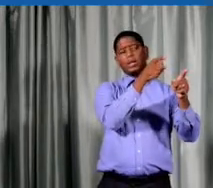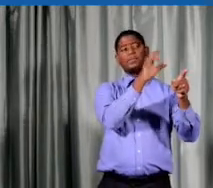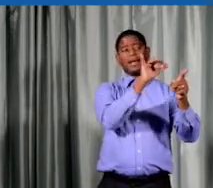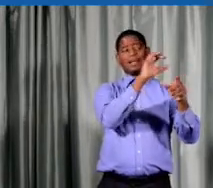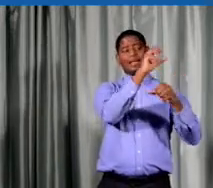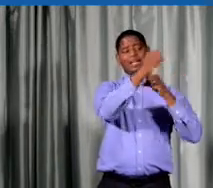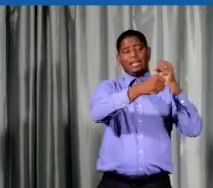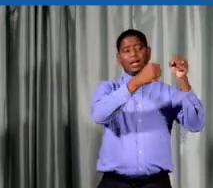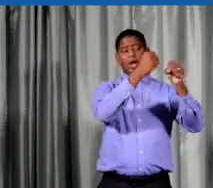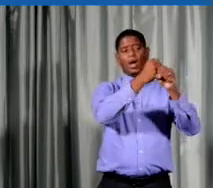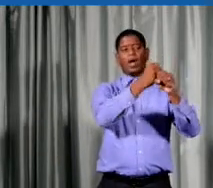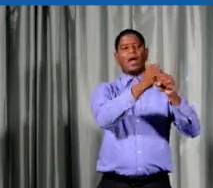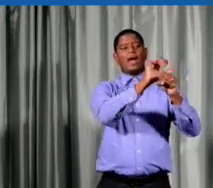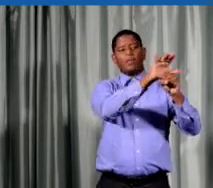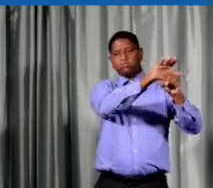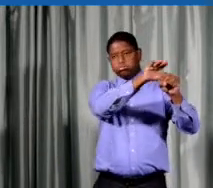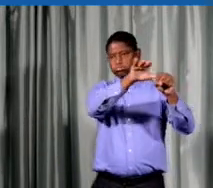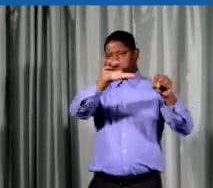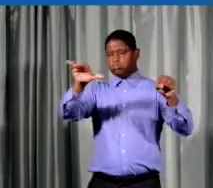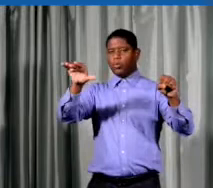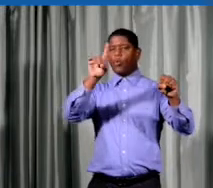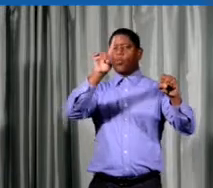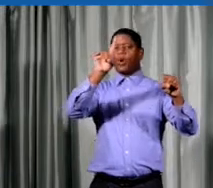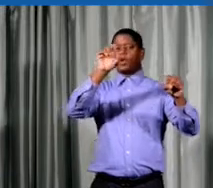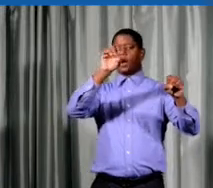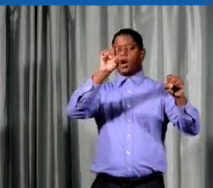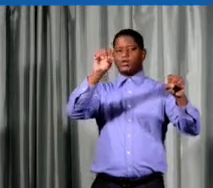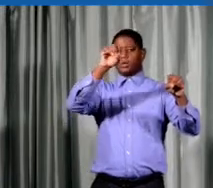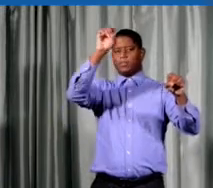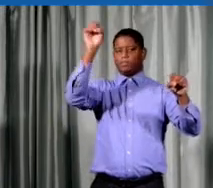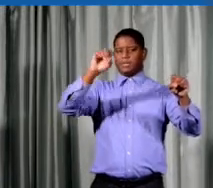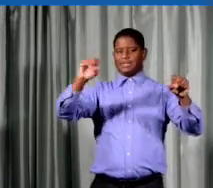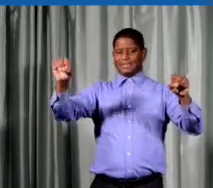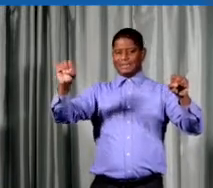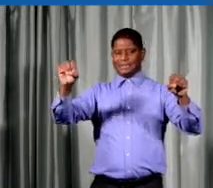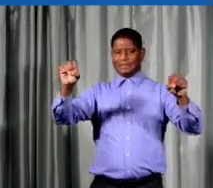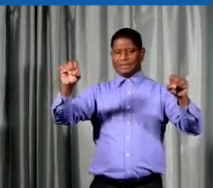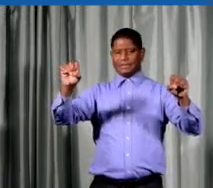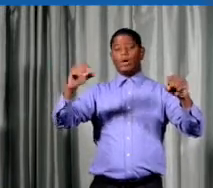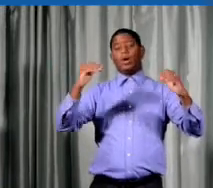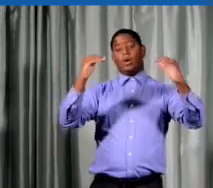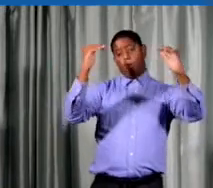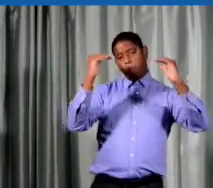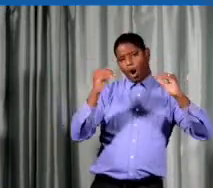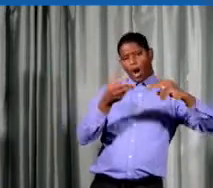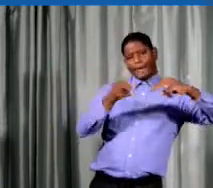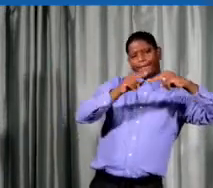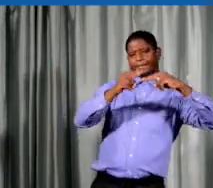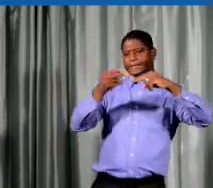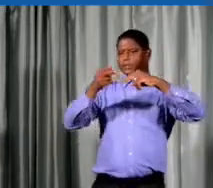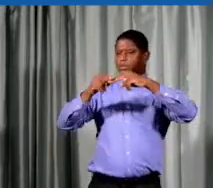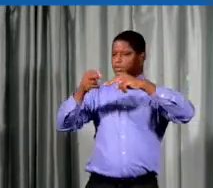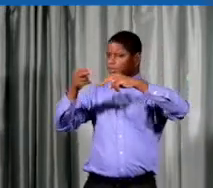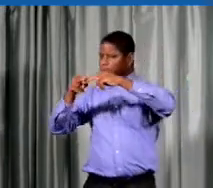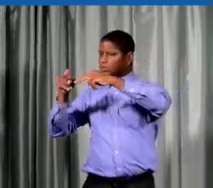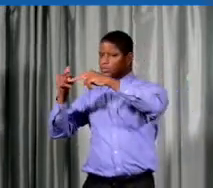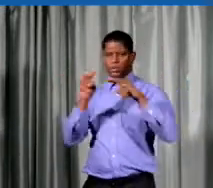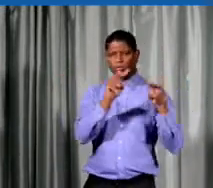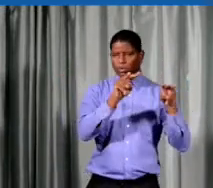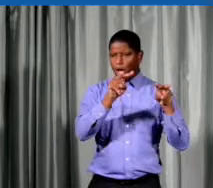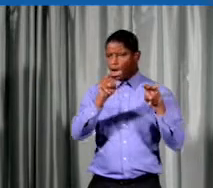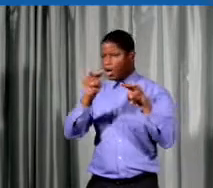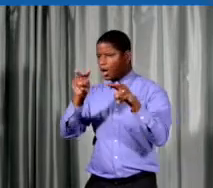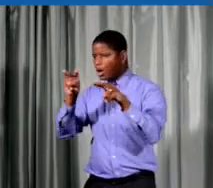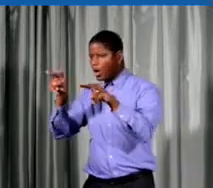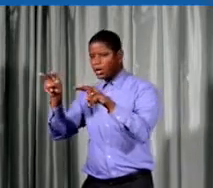is 100%. And then I work out the percentage increases. So I